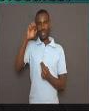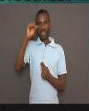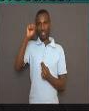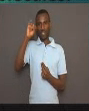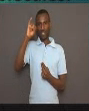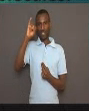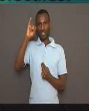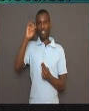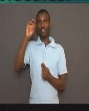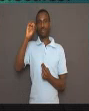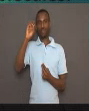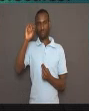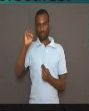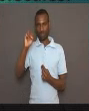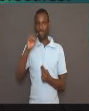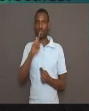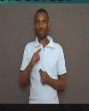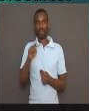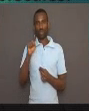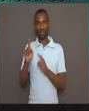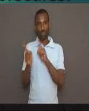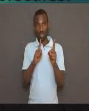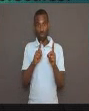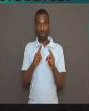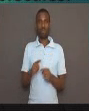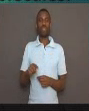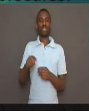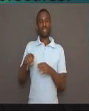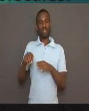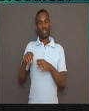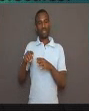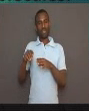our definition of surface tension.